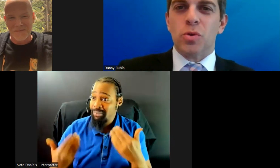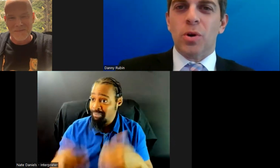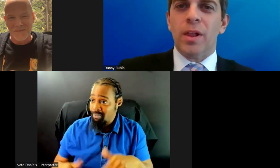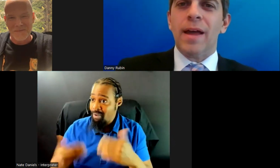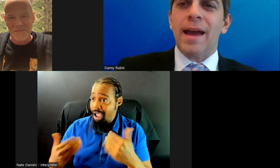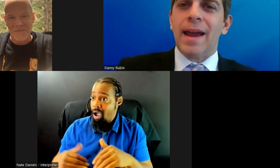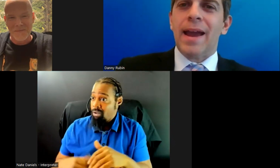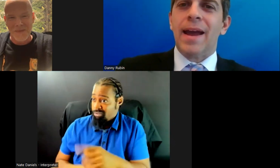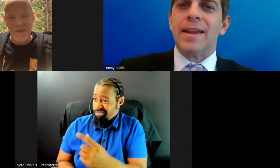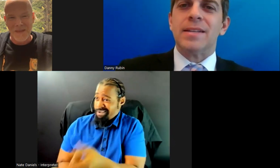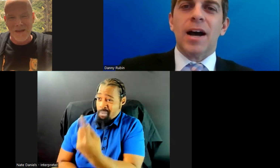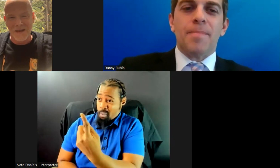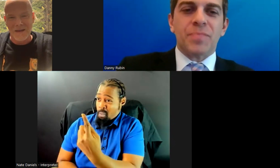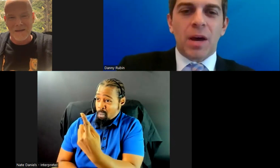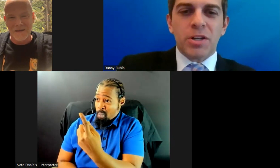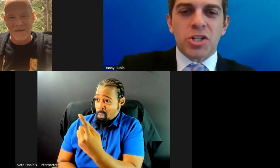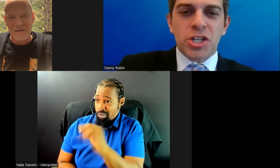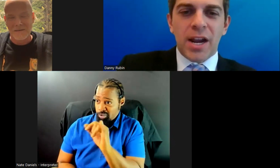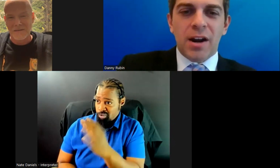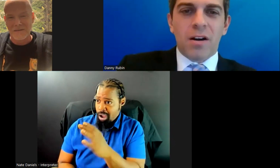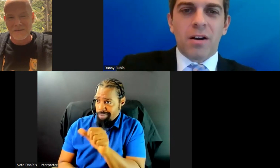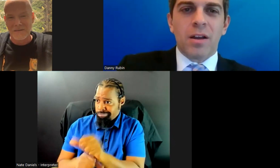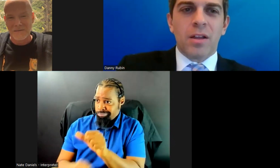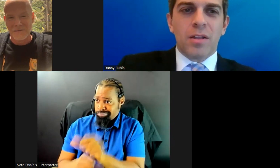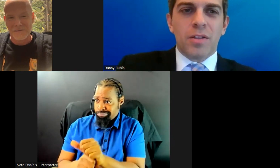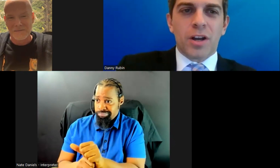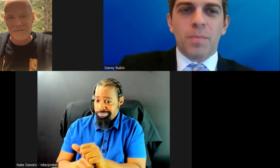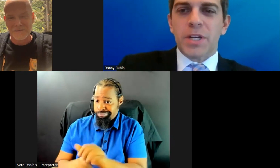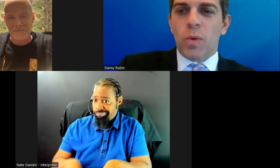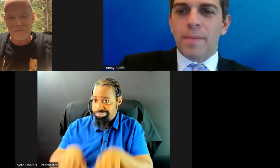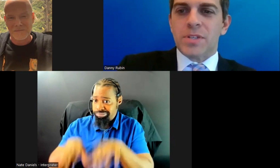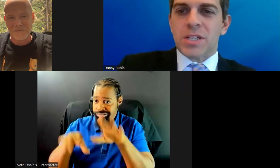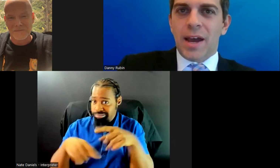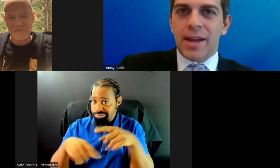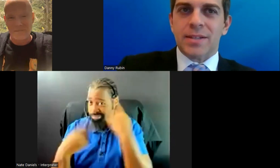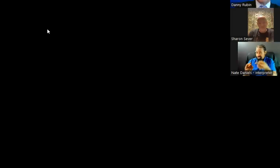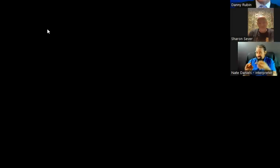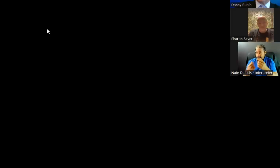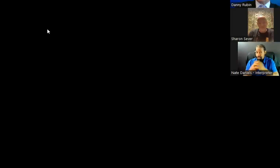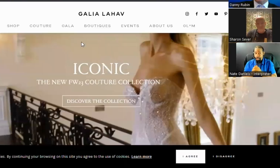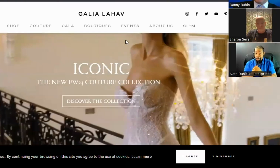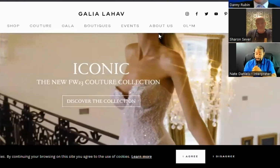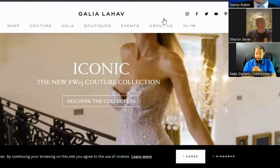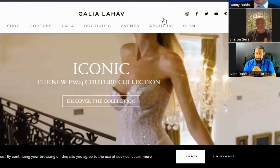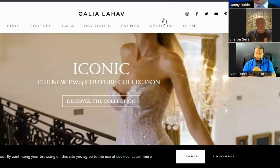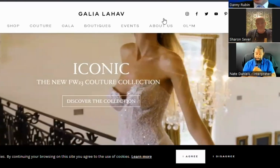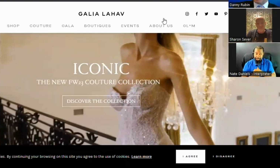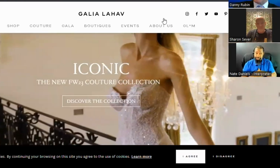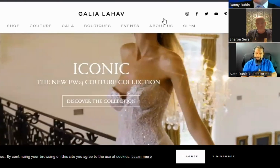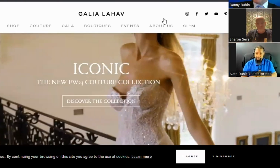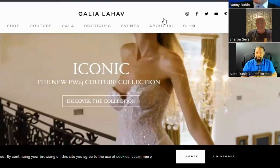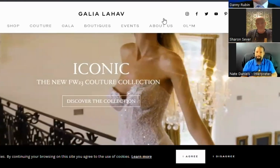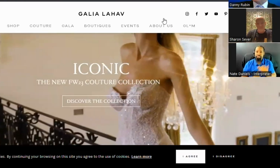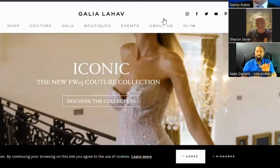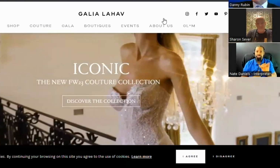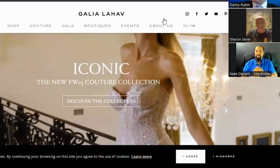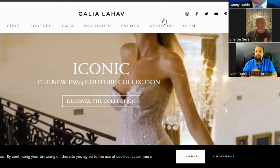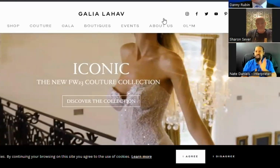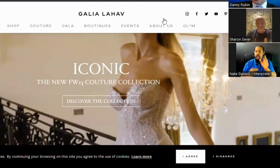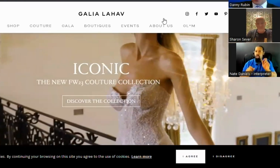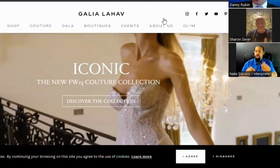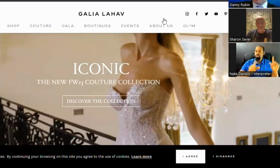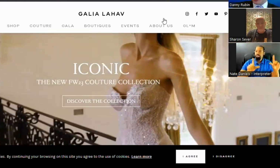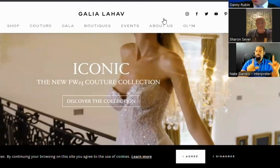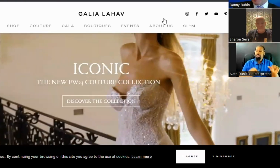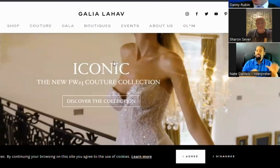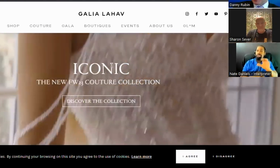went to school. And I'm going to share the company website while we talk. And tell us